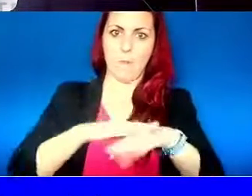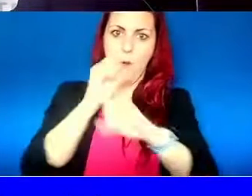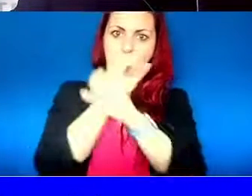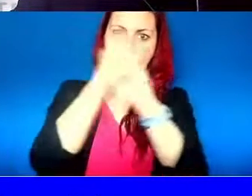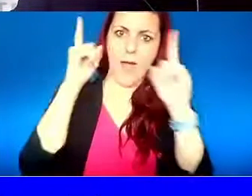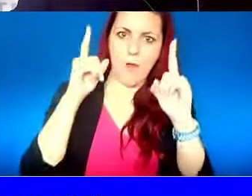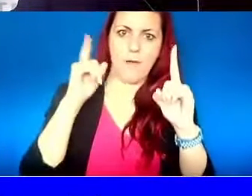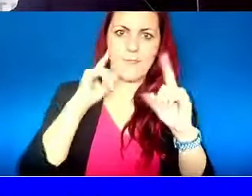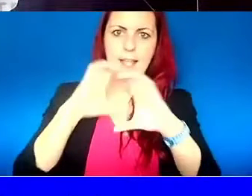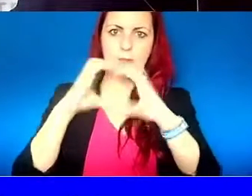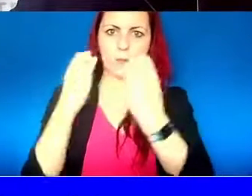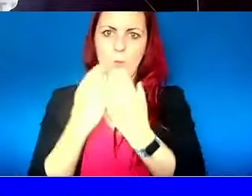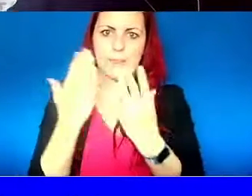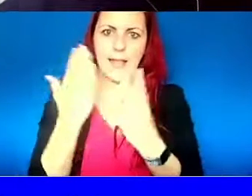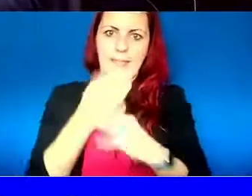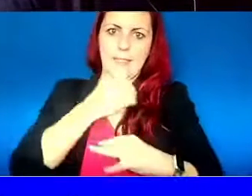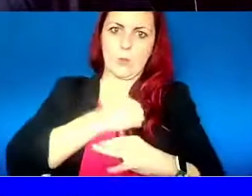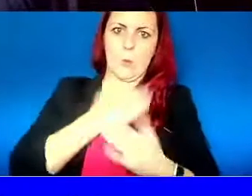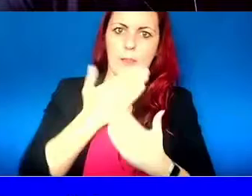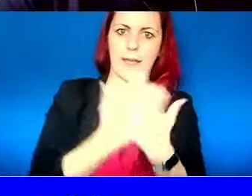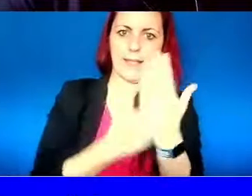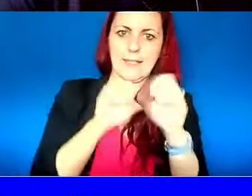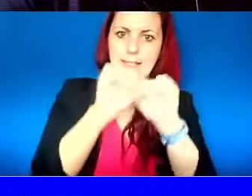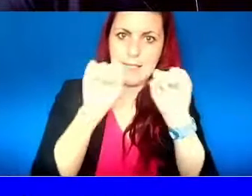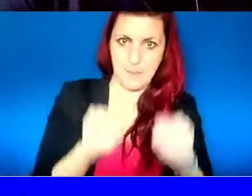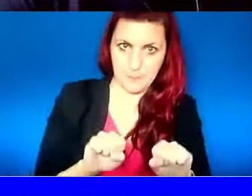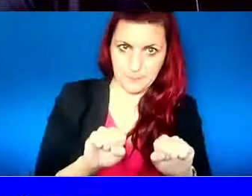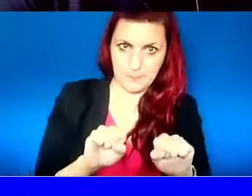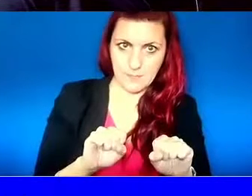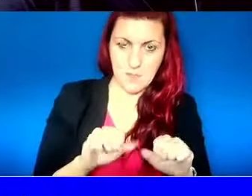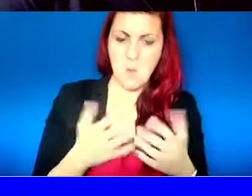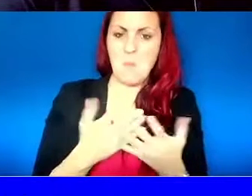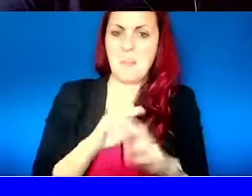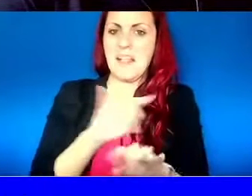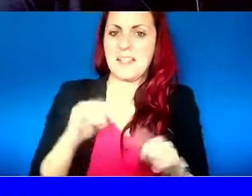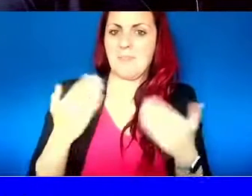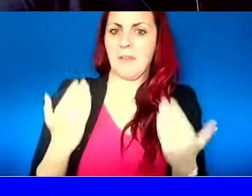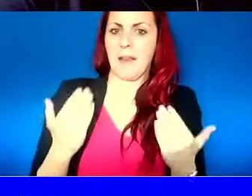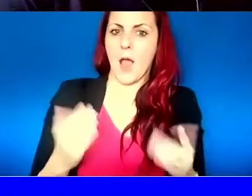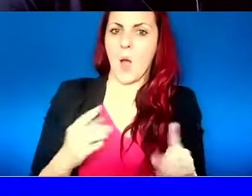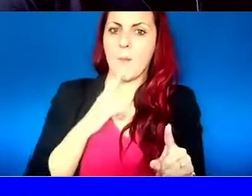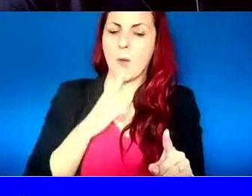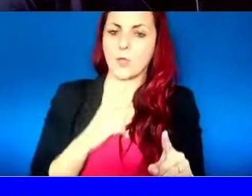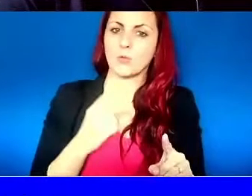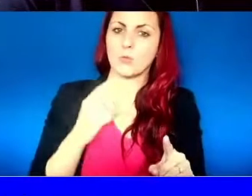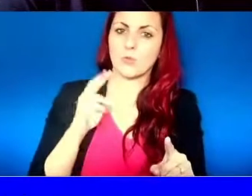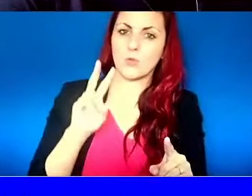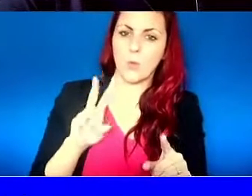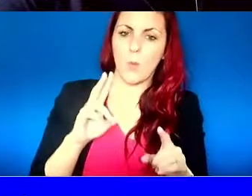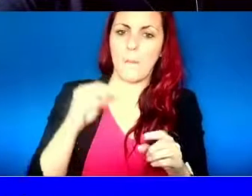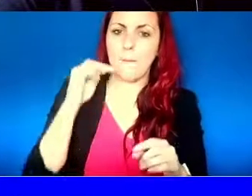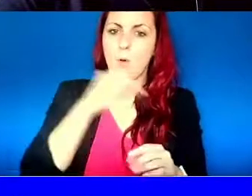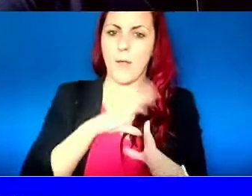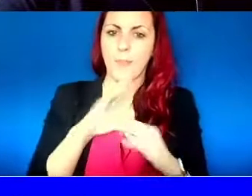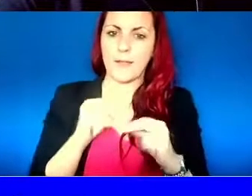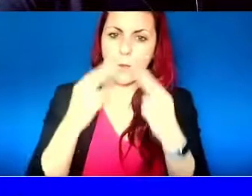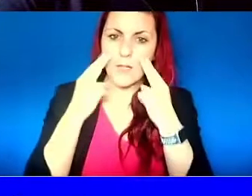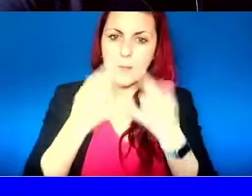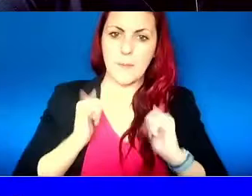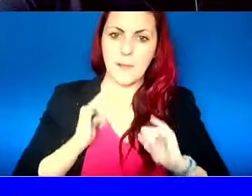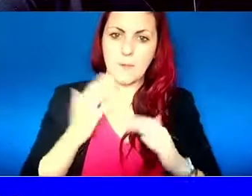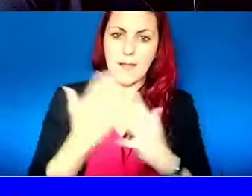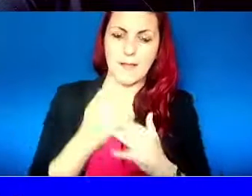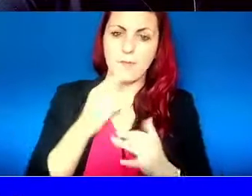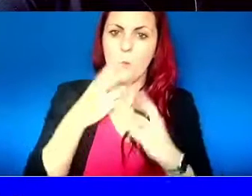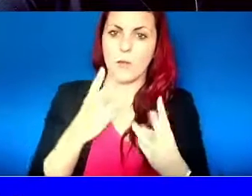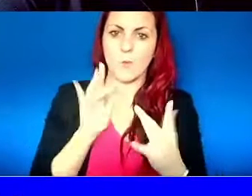please. So I will leave it there for now, but please do feel free to access the full report and to get in touch with